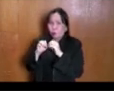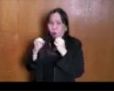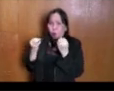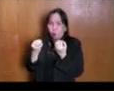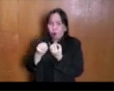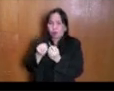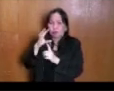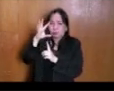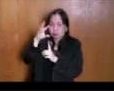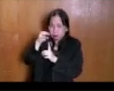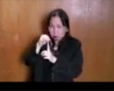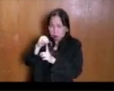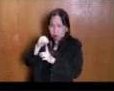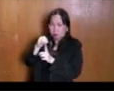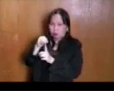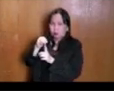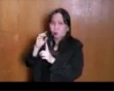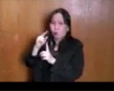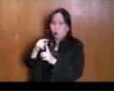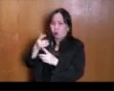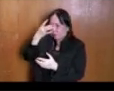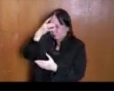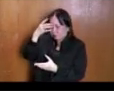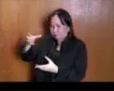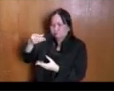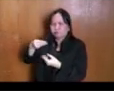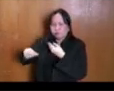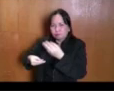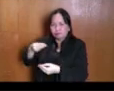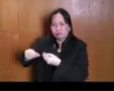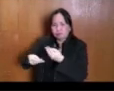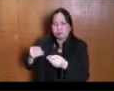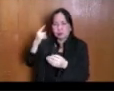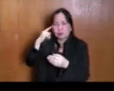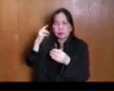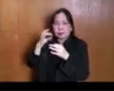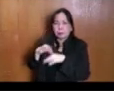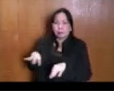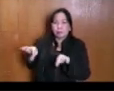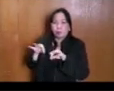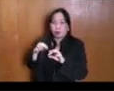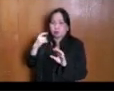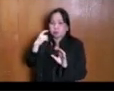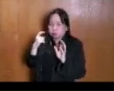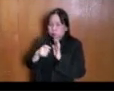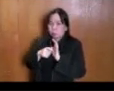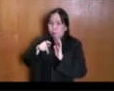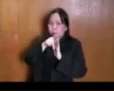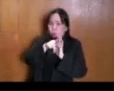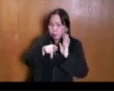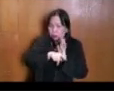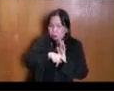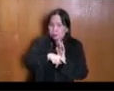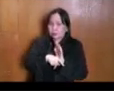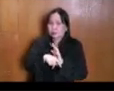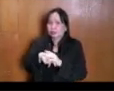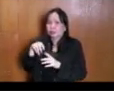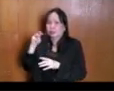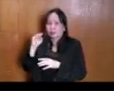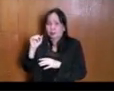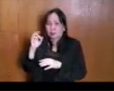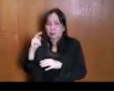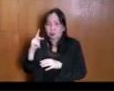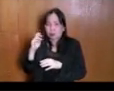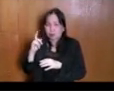organizational culture or legacy systems. So it's important to acknowledge that policy and market play an important role in supporting